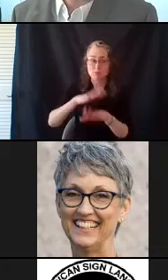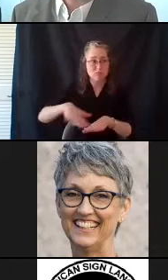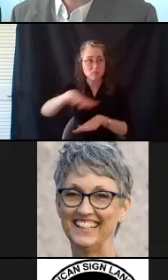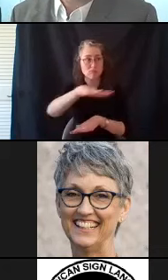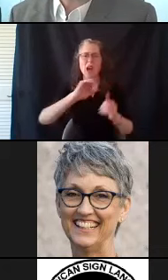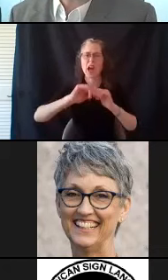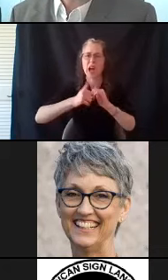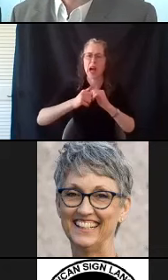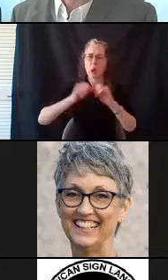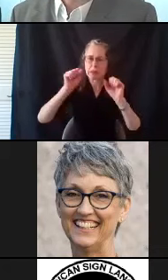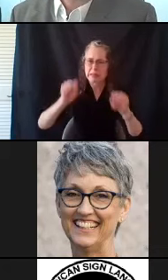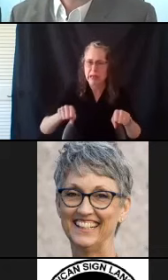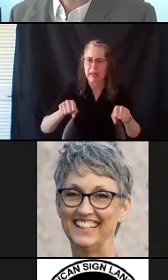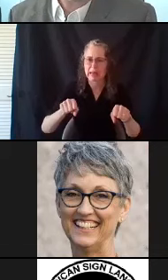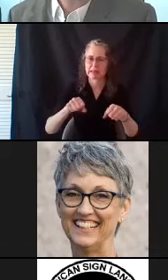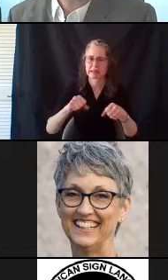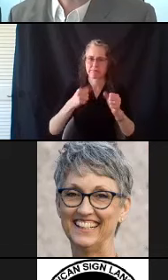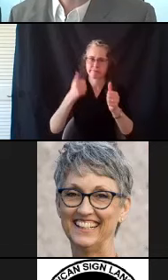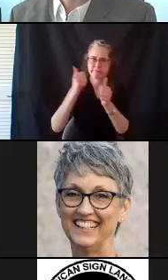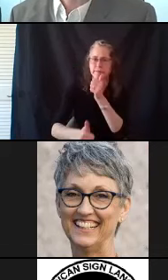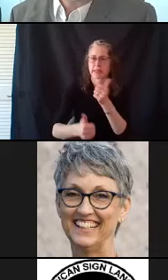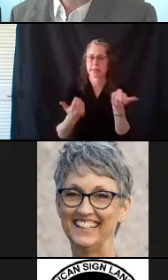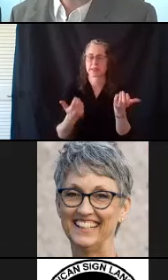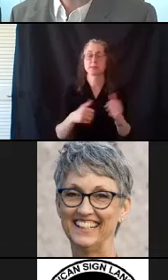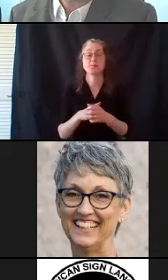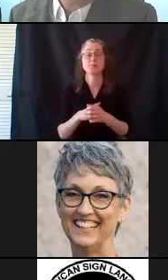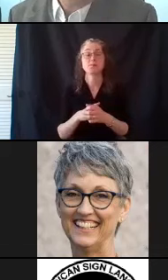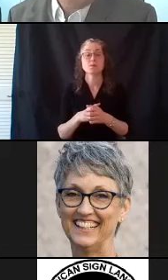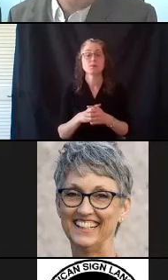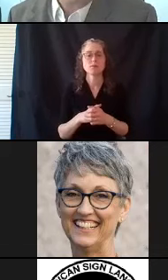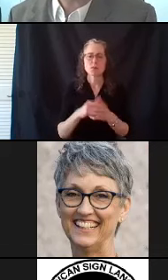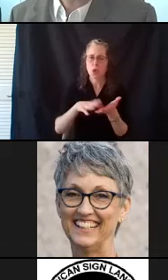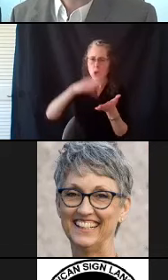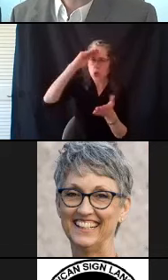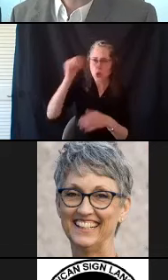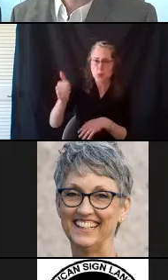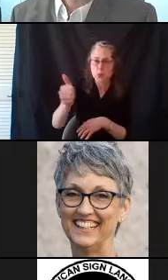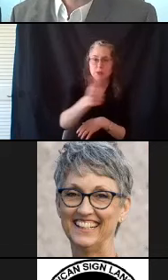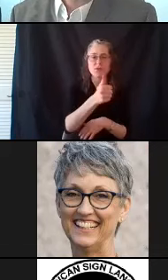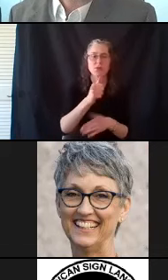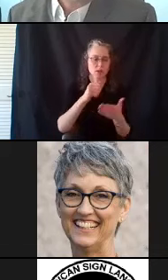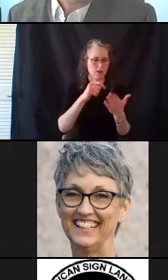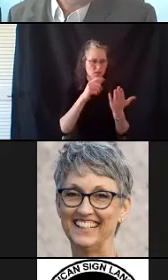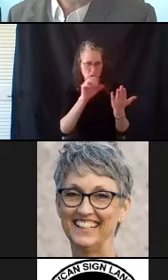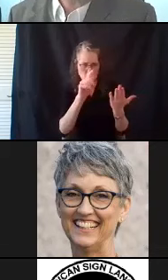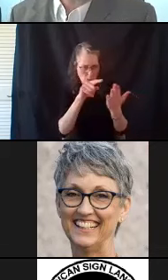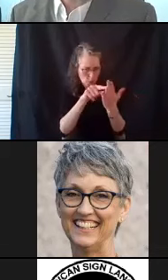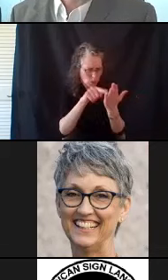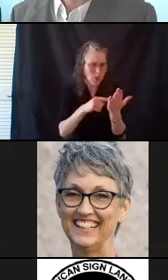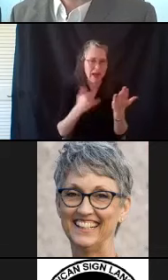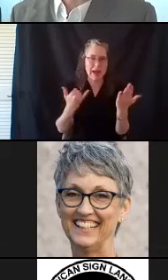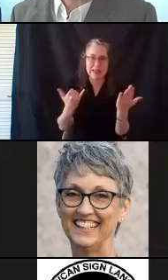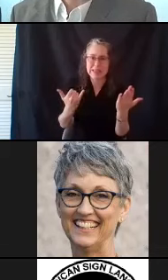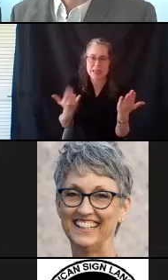say, educate yourself. What do your local codes include now? What are other